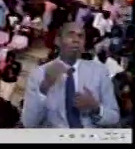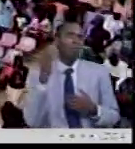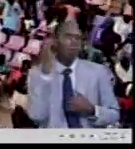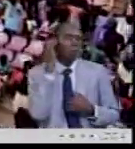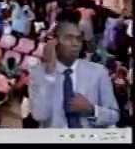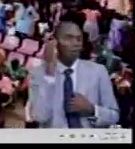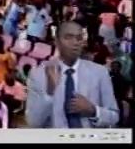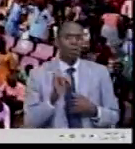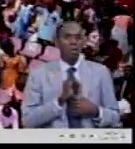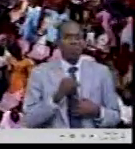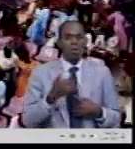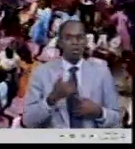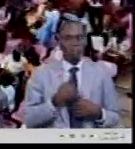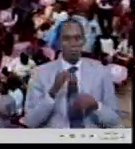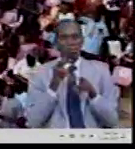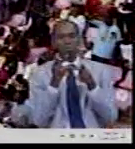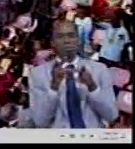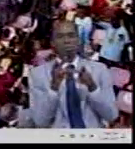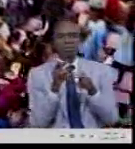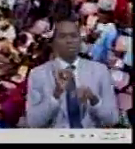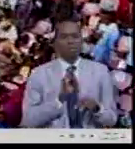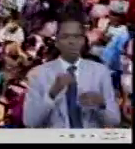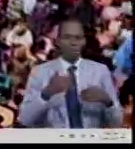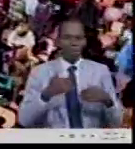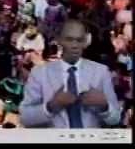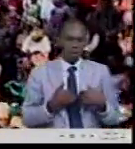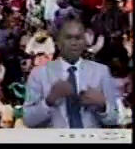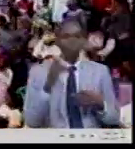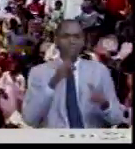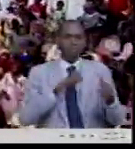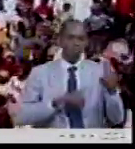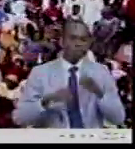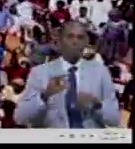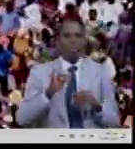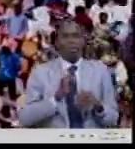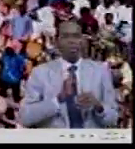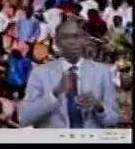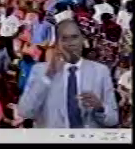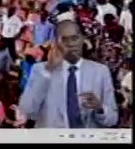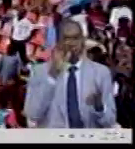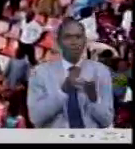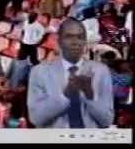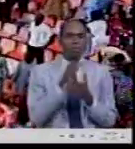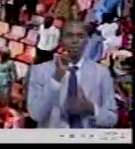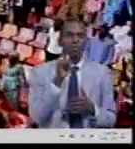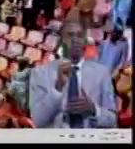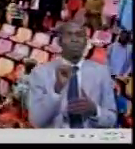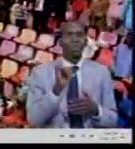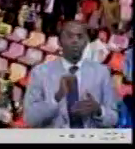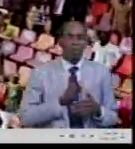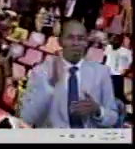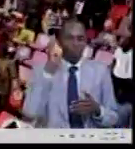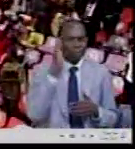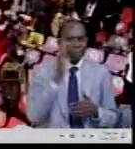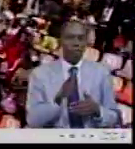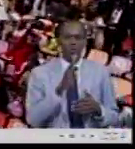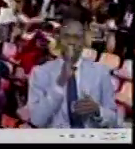believe, I would live like that. Open your mouth and pray.